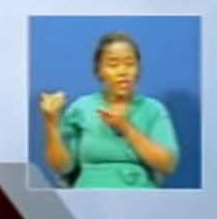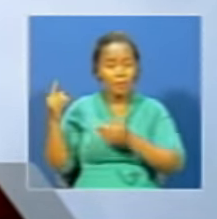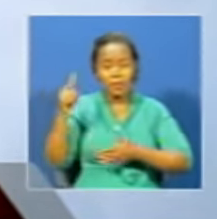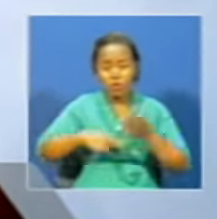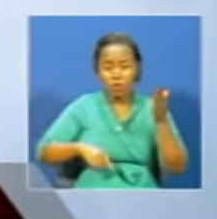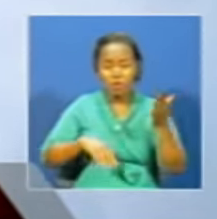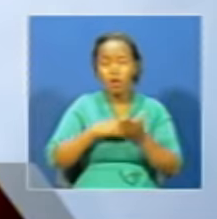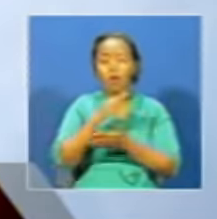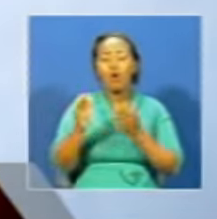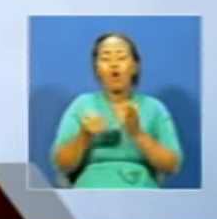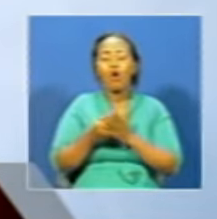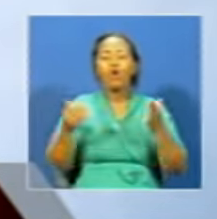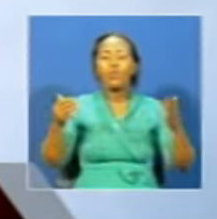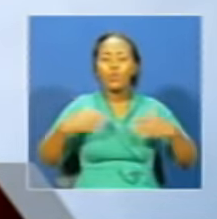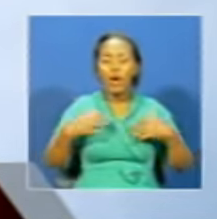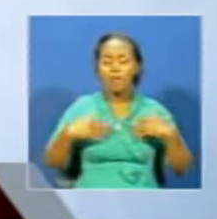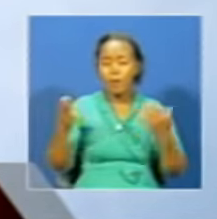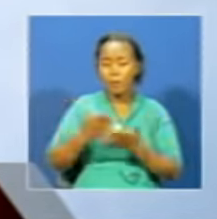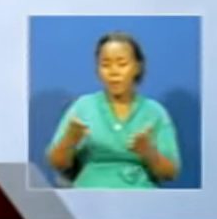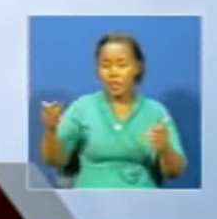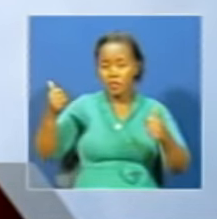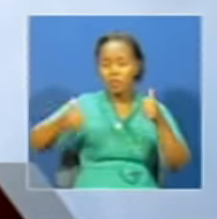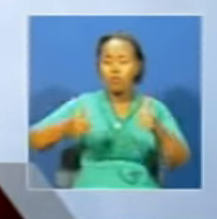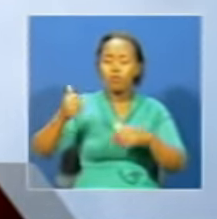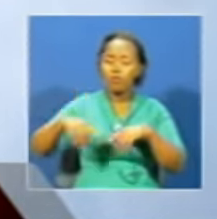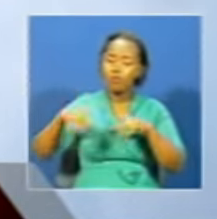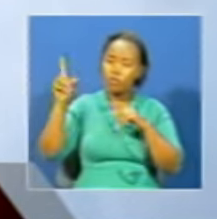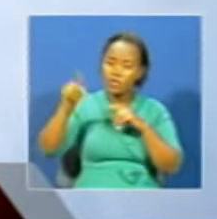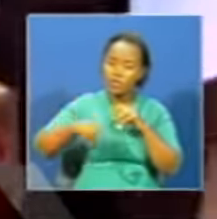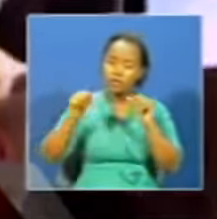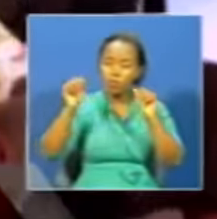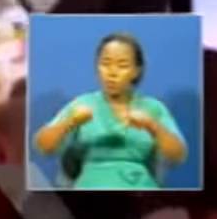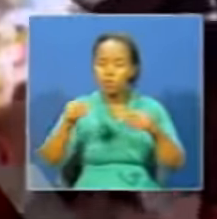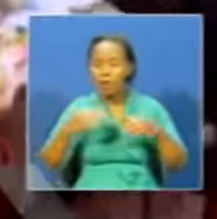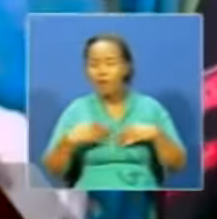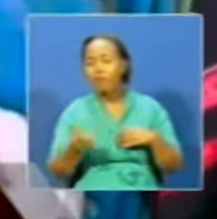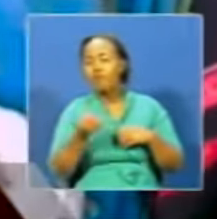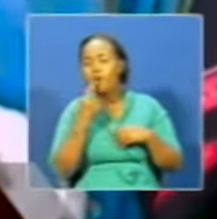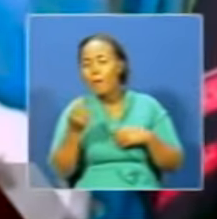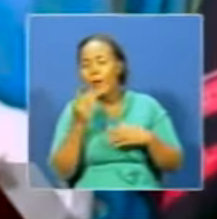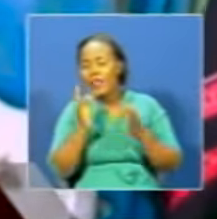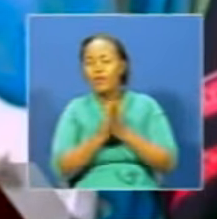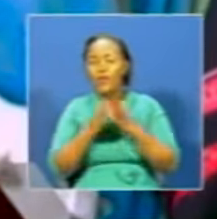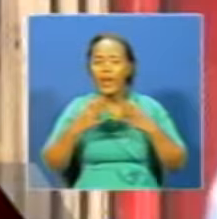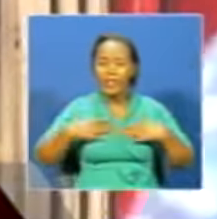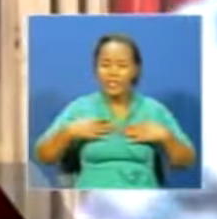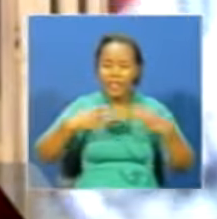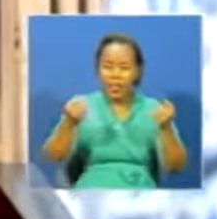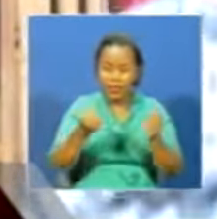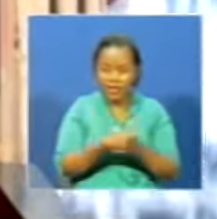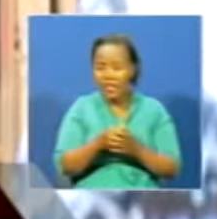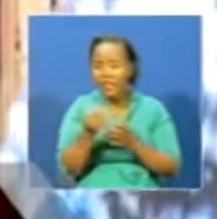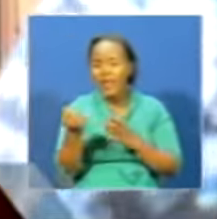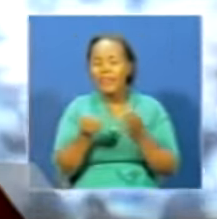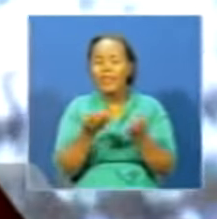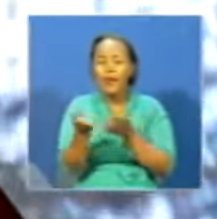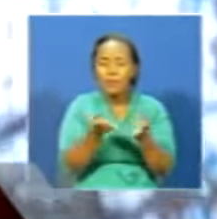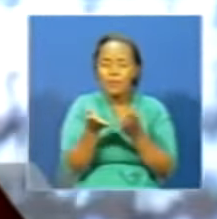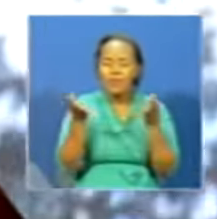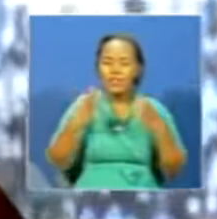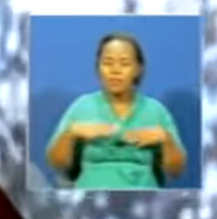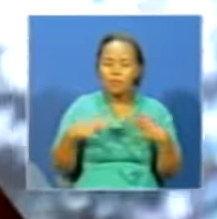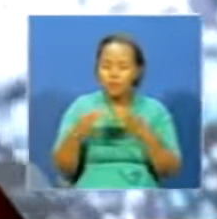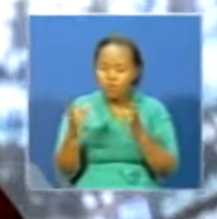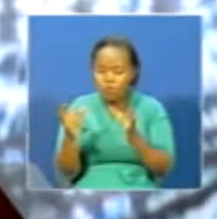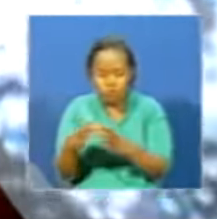can be able to afford that will take care of their risks, be it medical, be it health. Low-income earners keep off insurance and opt for